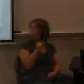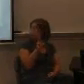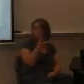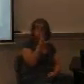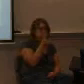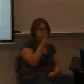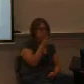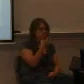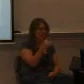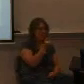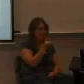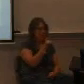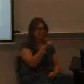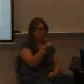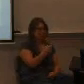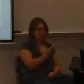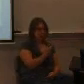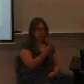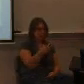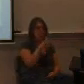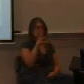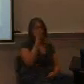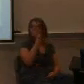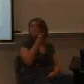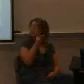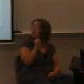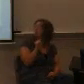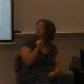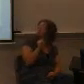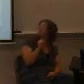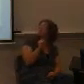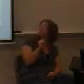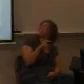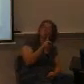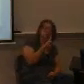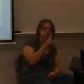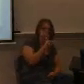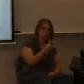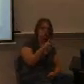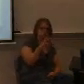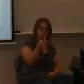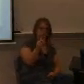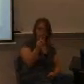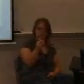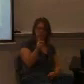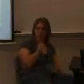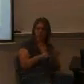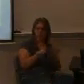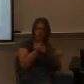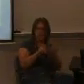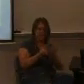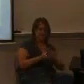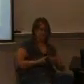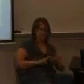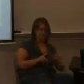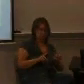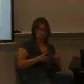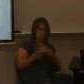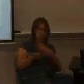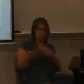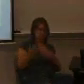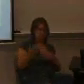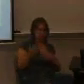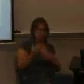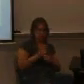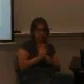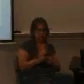hyacinth, Azolla, the water fern, the duckweed, a variety of different ones that